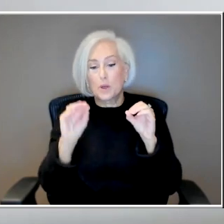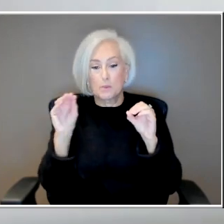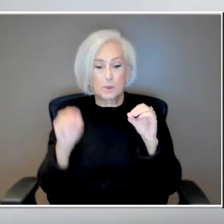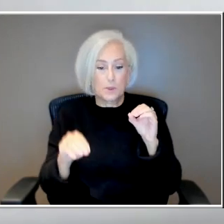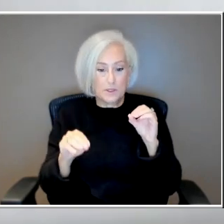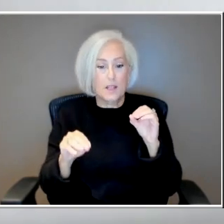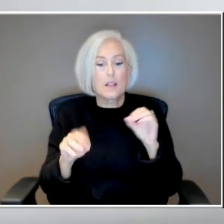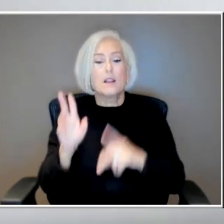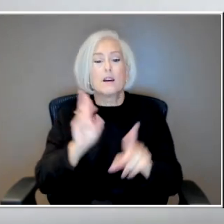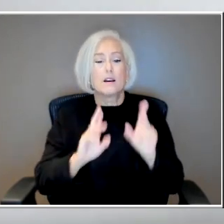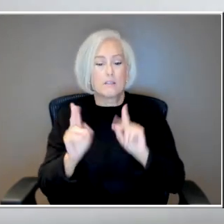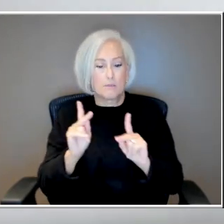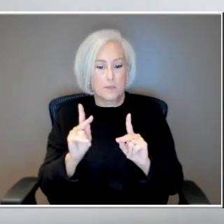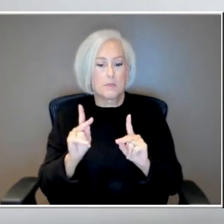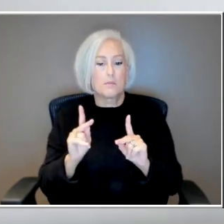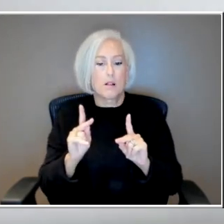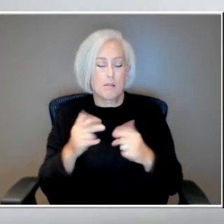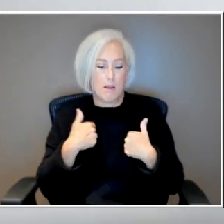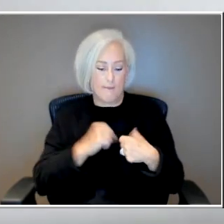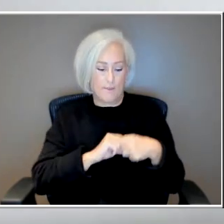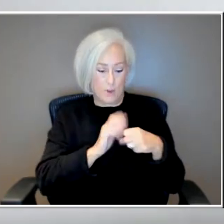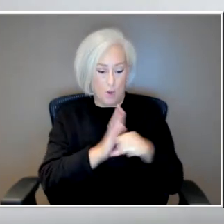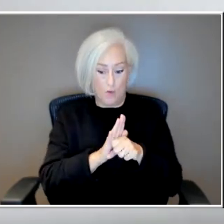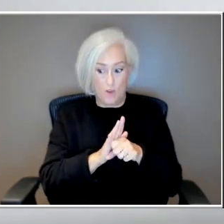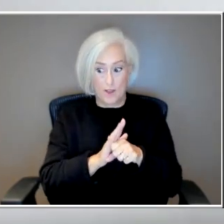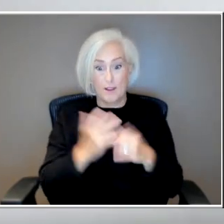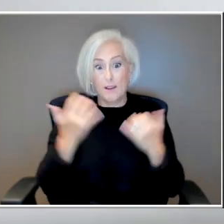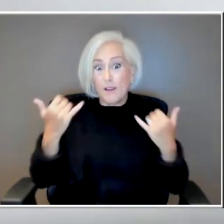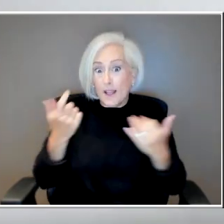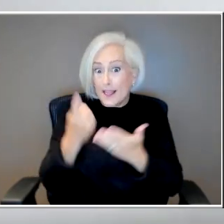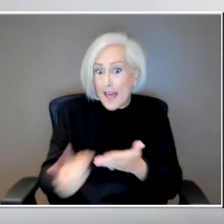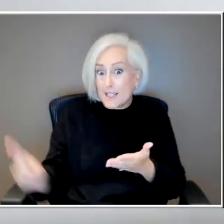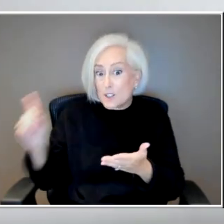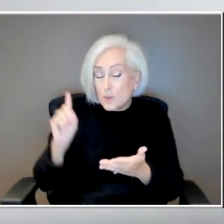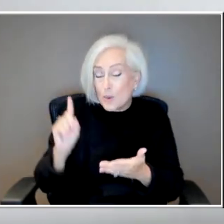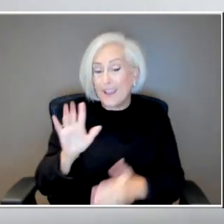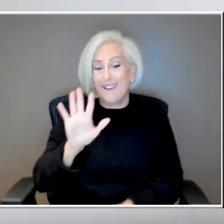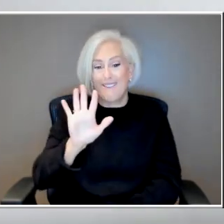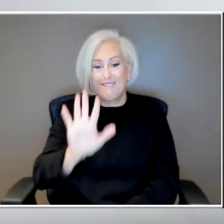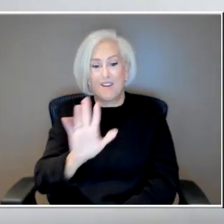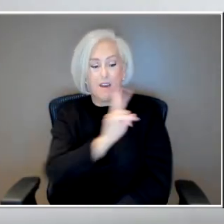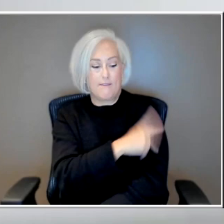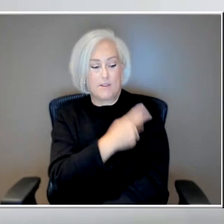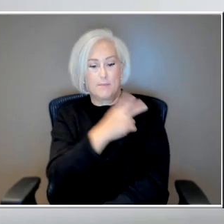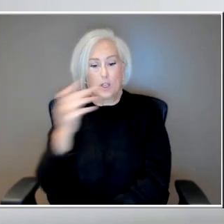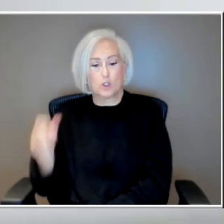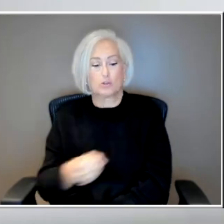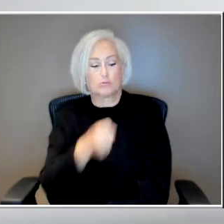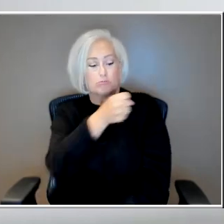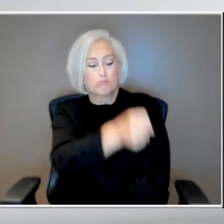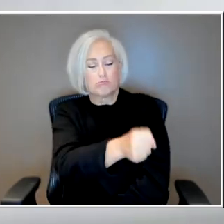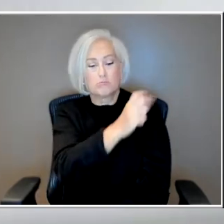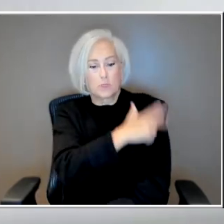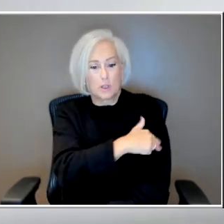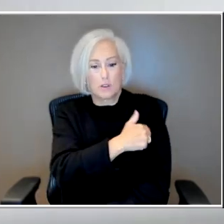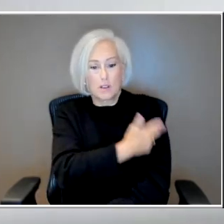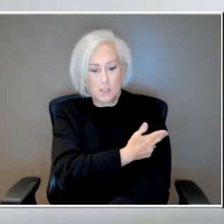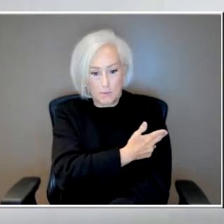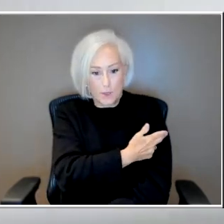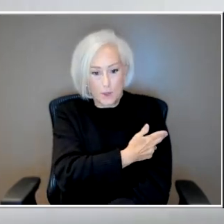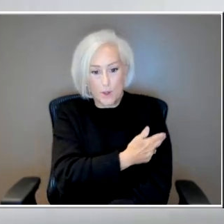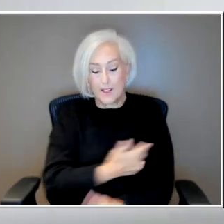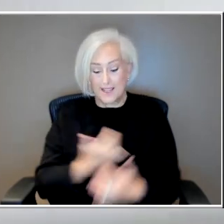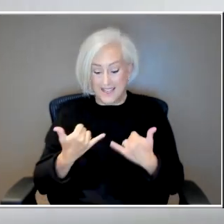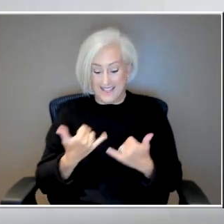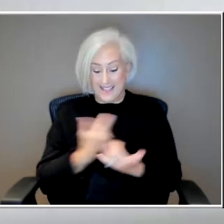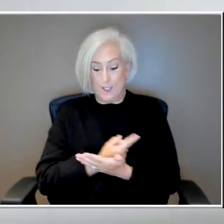COVID. Now, last week, we had 5 patients admitted with COVID. This week, 9. So